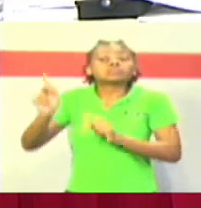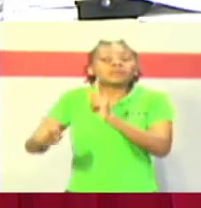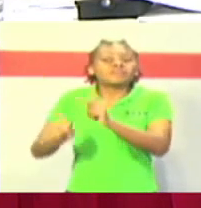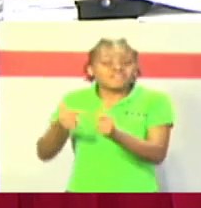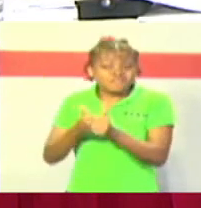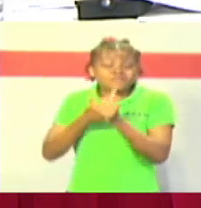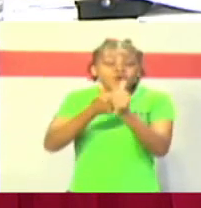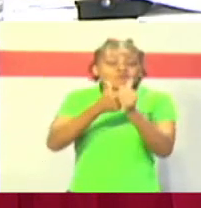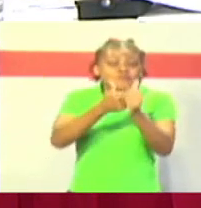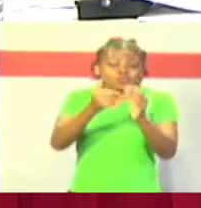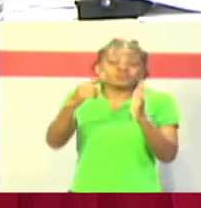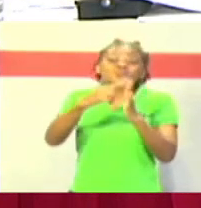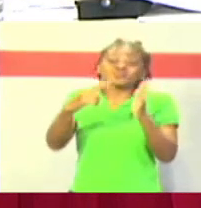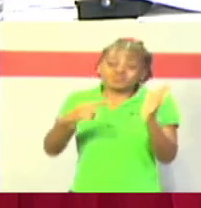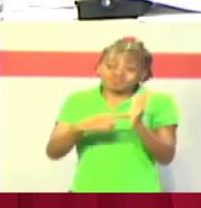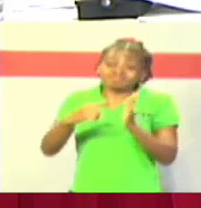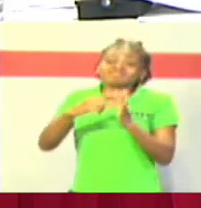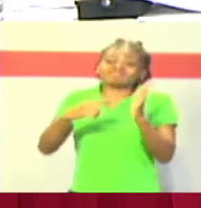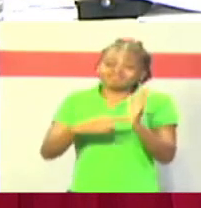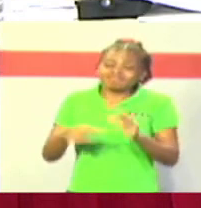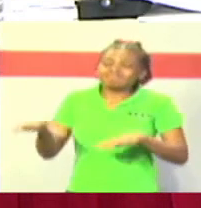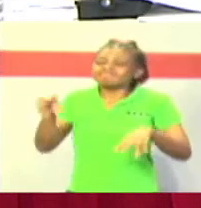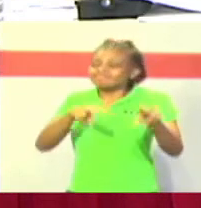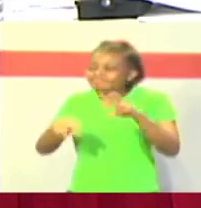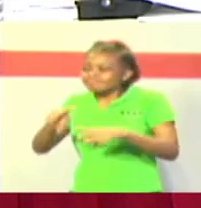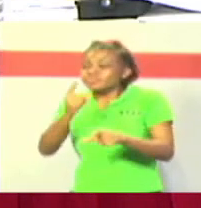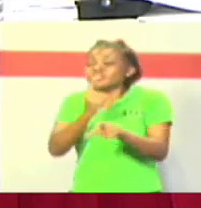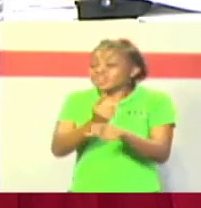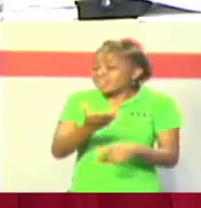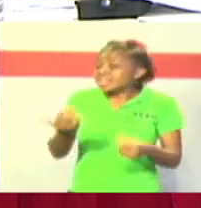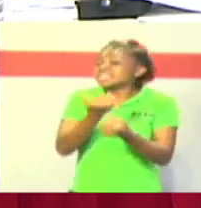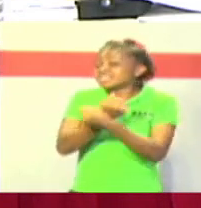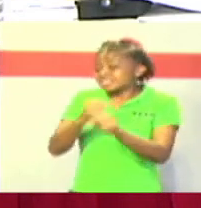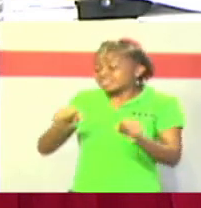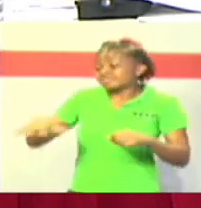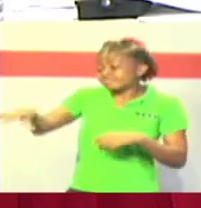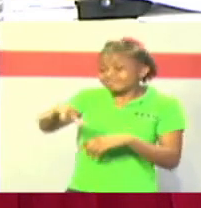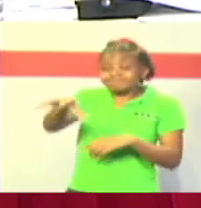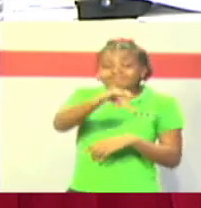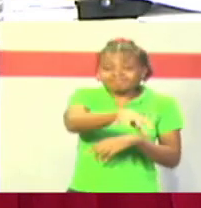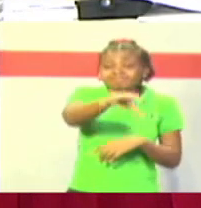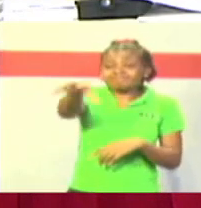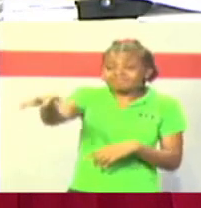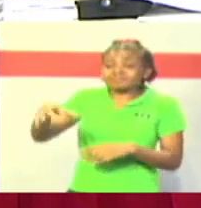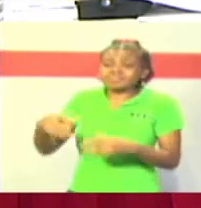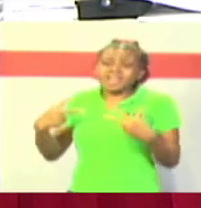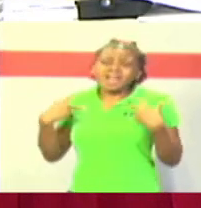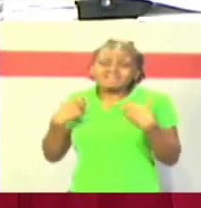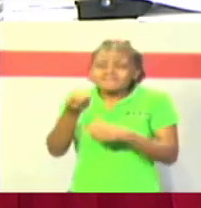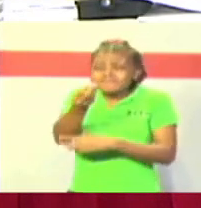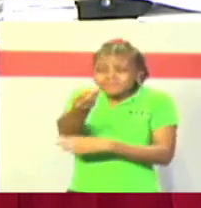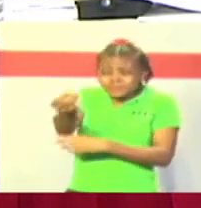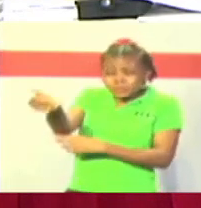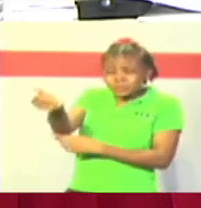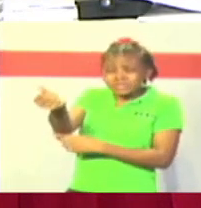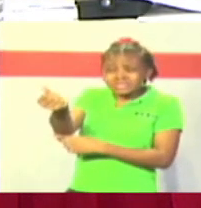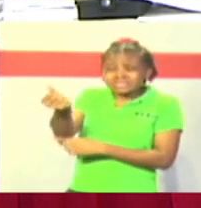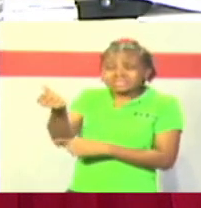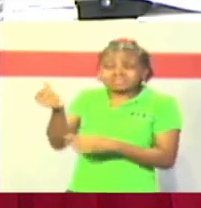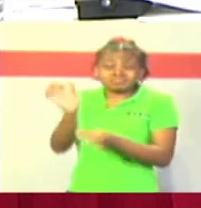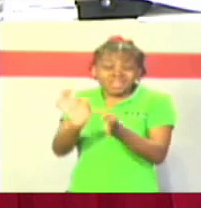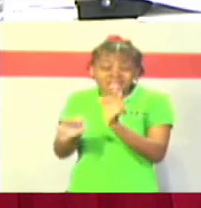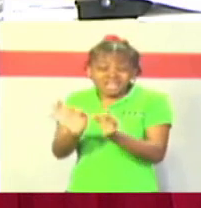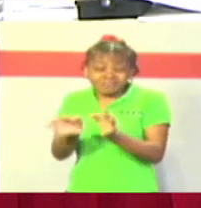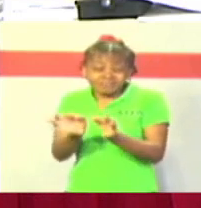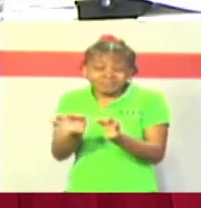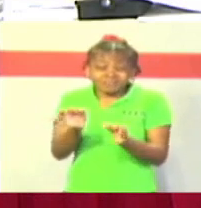by the PHIs. So there are minor issues relating to even outside of the safe zone, people wearing masks